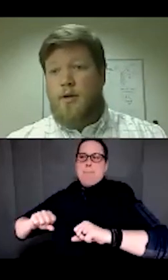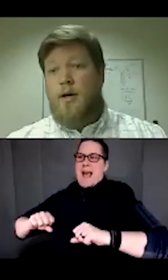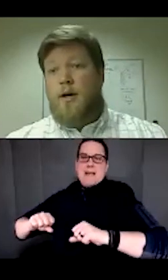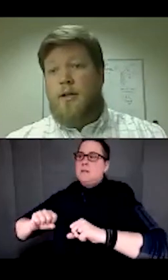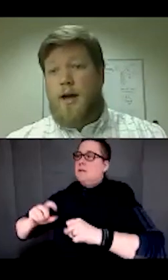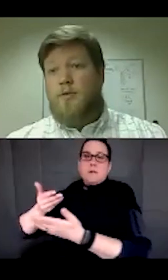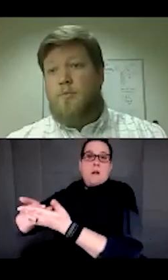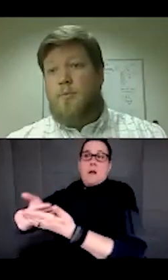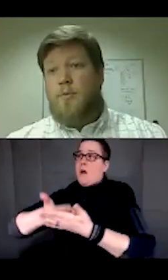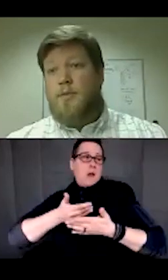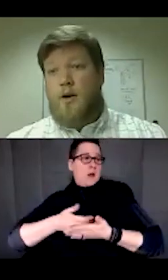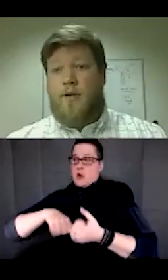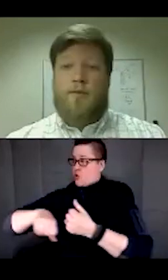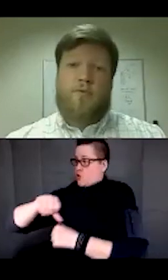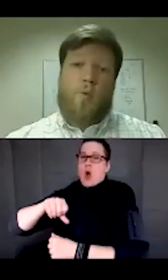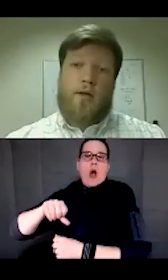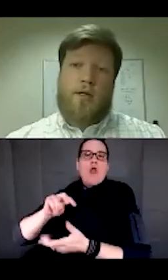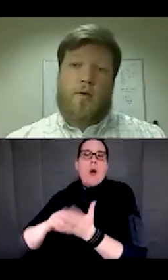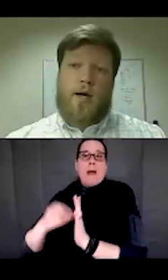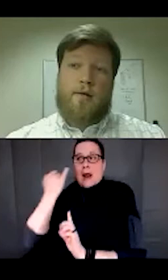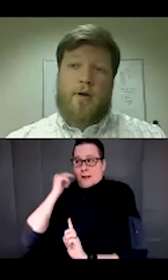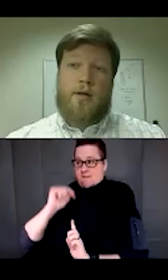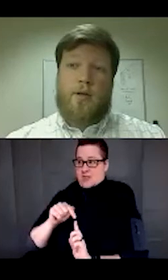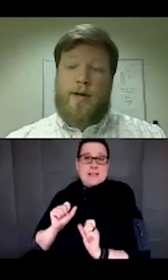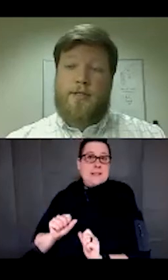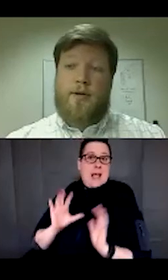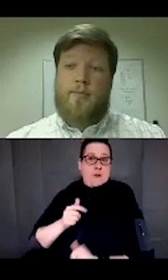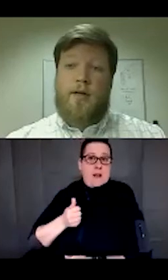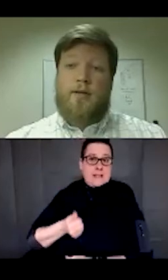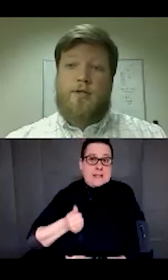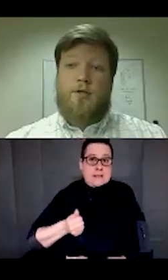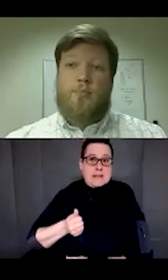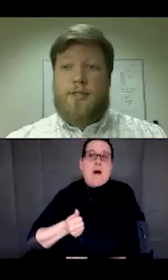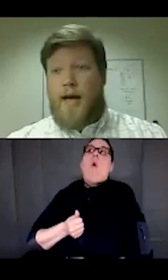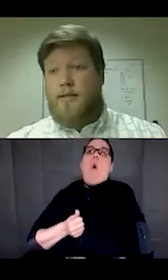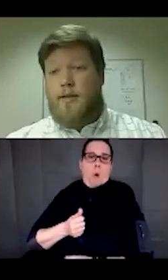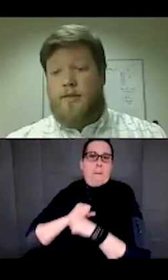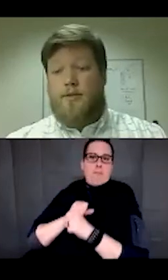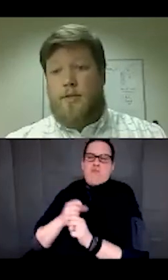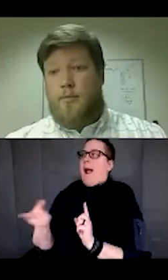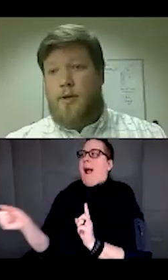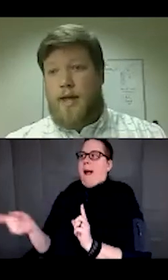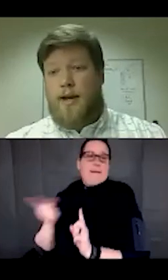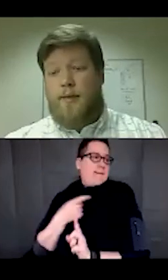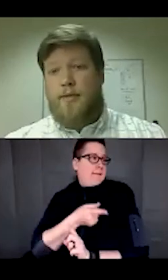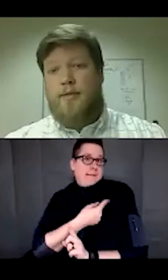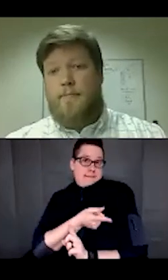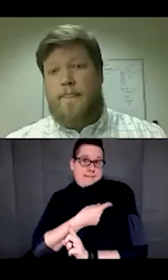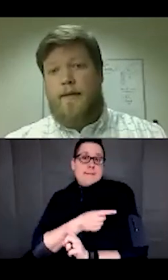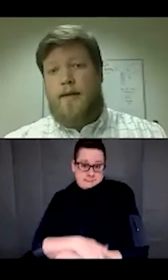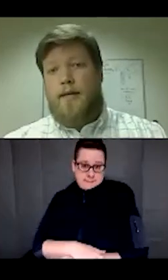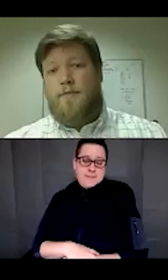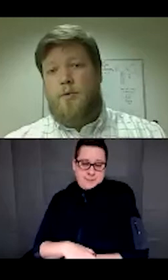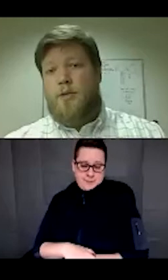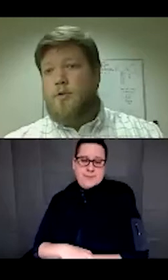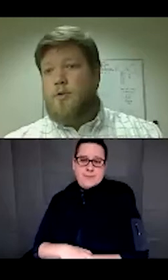another allows the sacrifice of one E. coli bacterium to protect the others. What